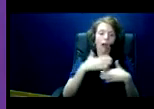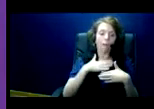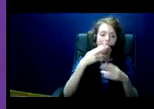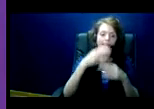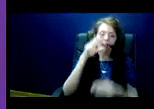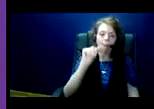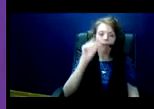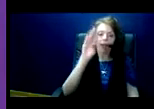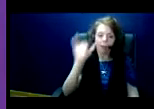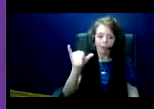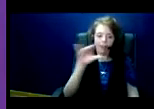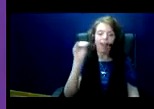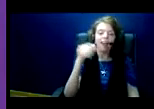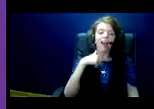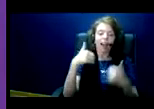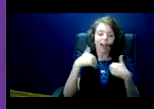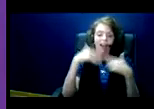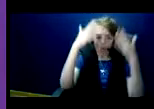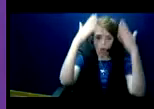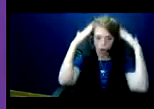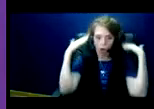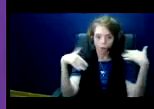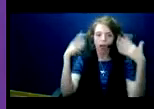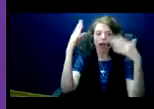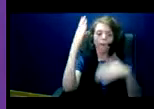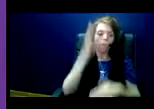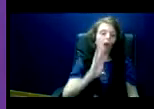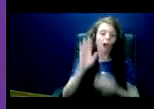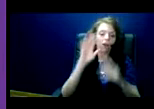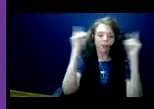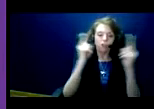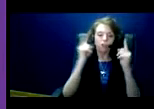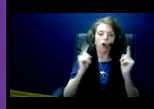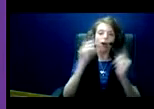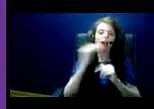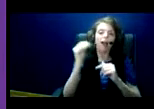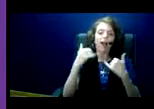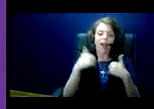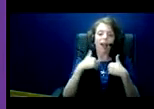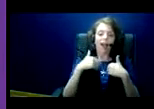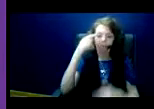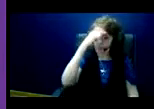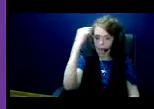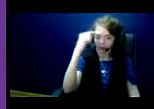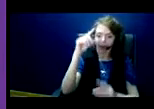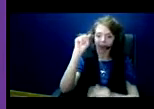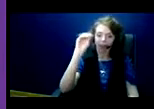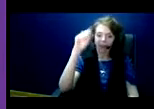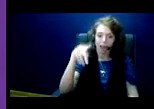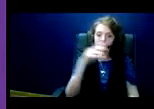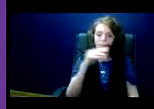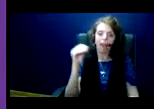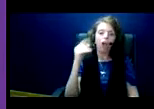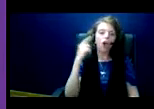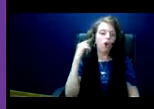Schreer, and I have long brown hair that is curled with a curling iron today. I'm wearing a black top, and I have